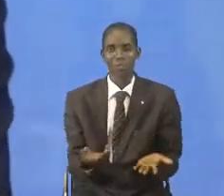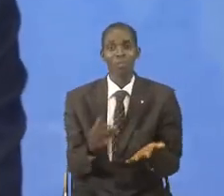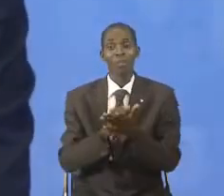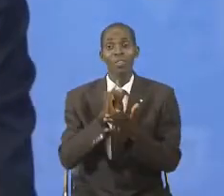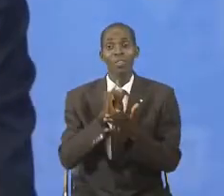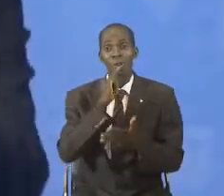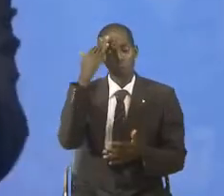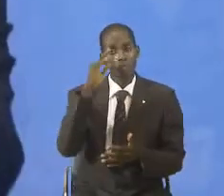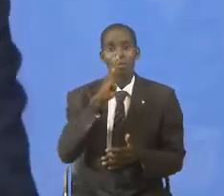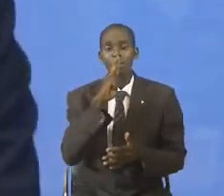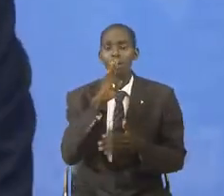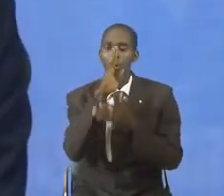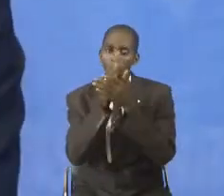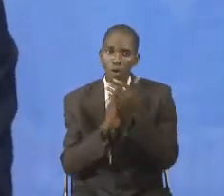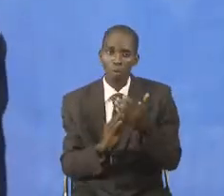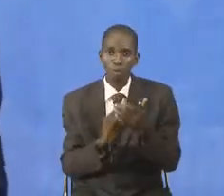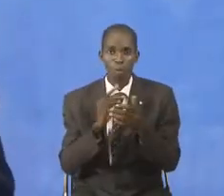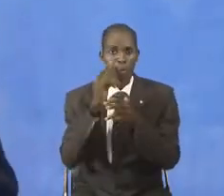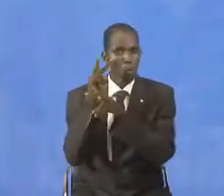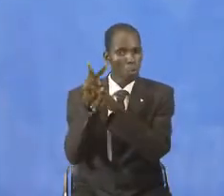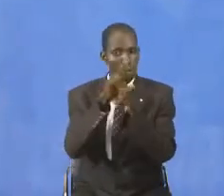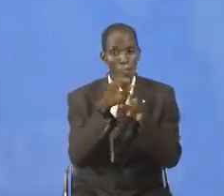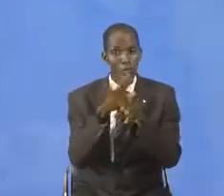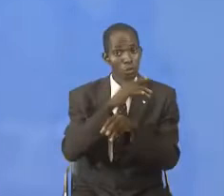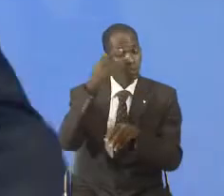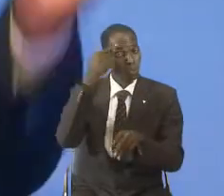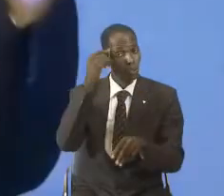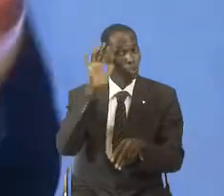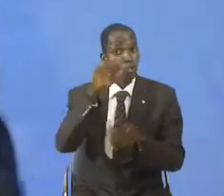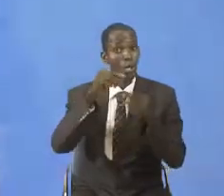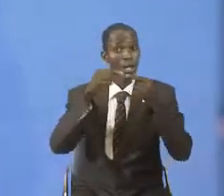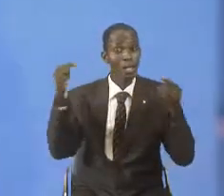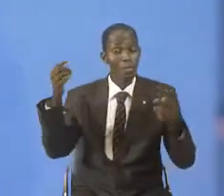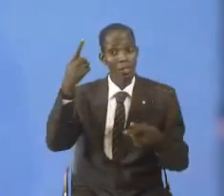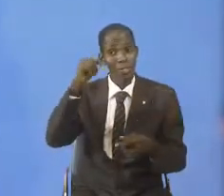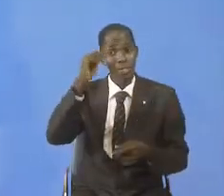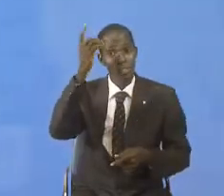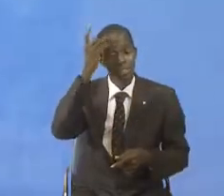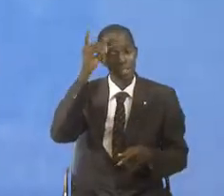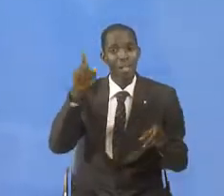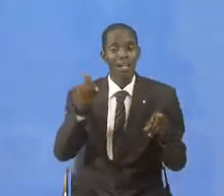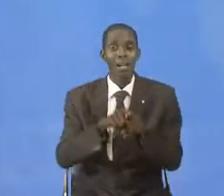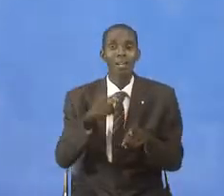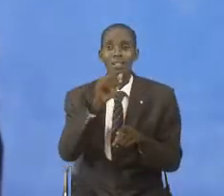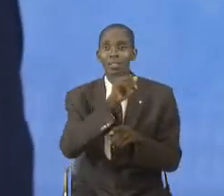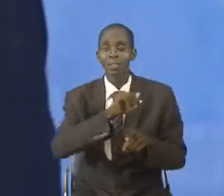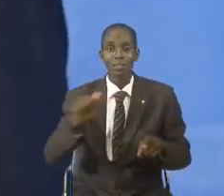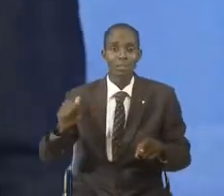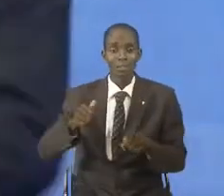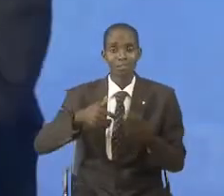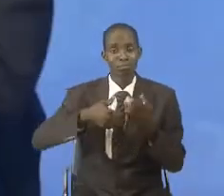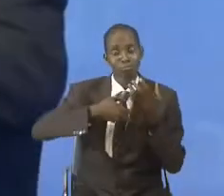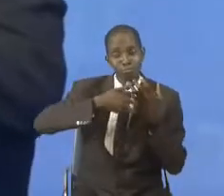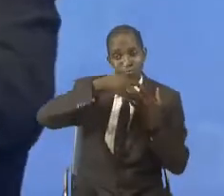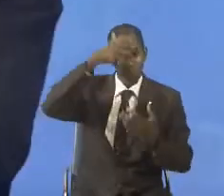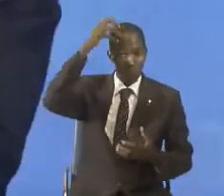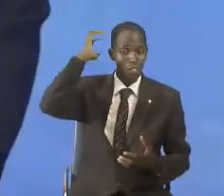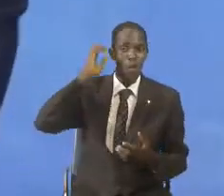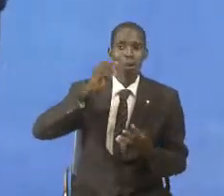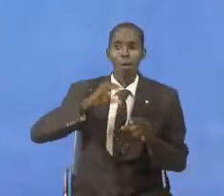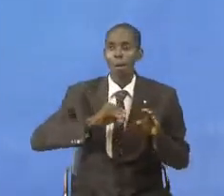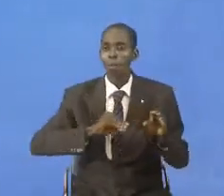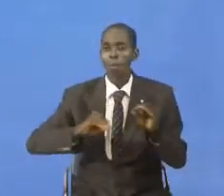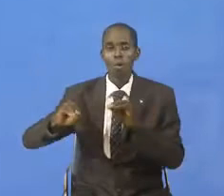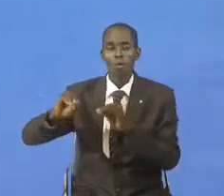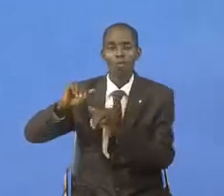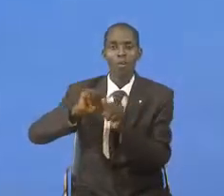you poison. That's why it says be sober, be vigilant, because your adversary, the devil, as